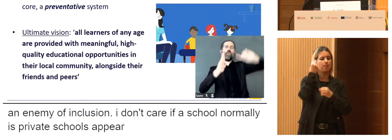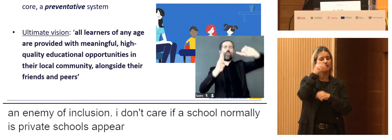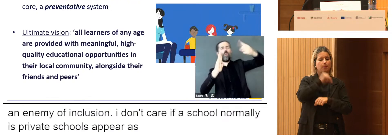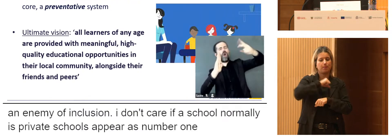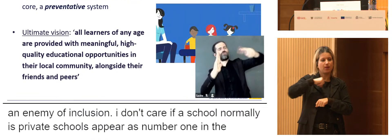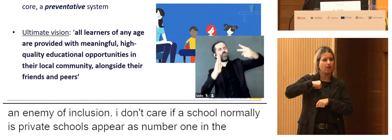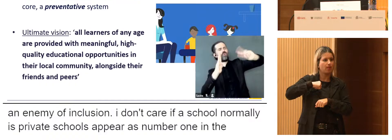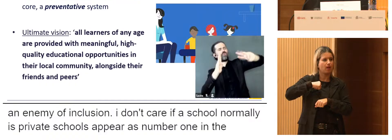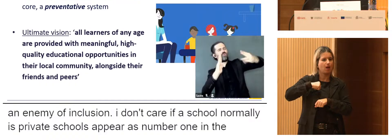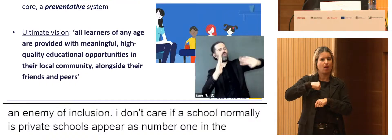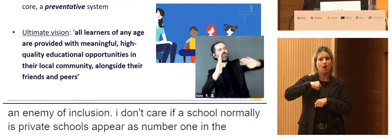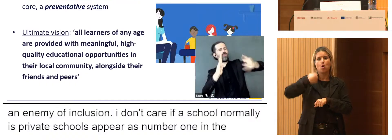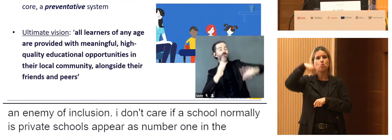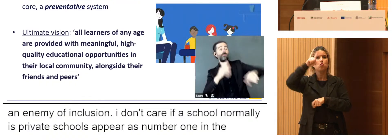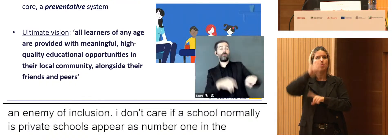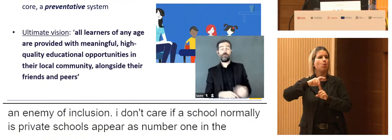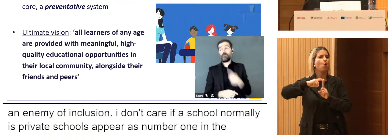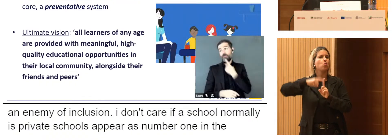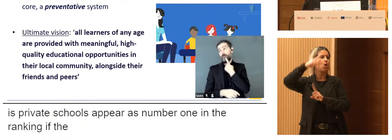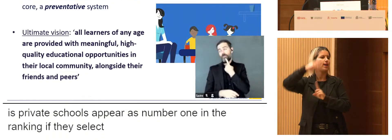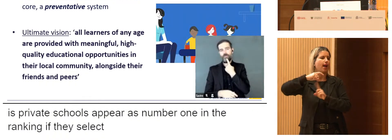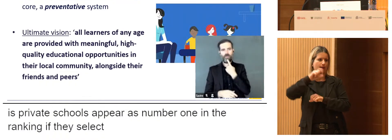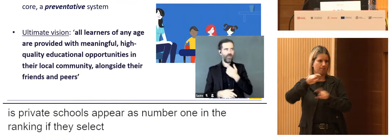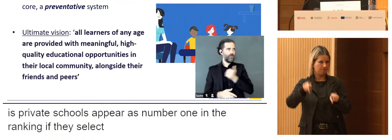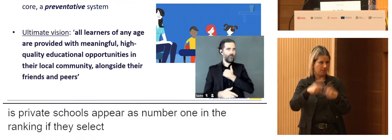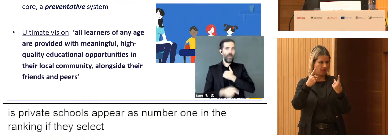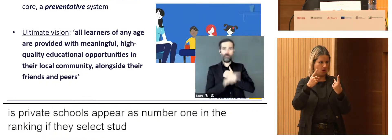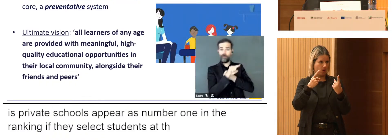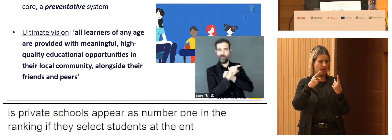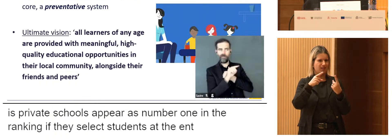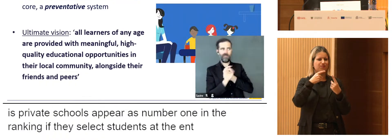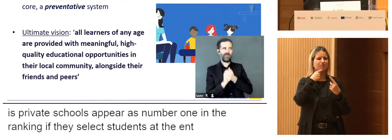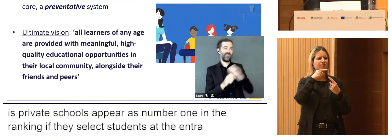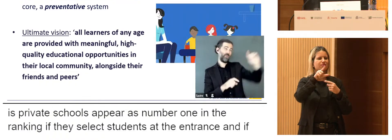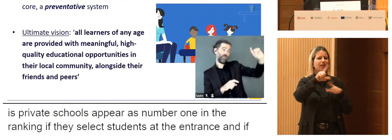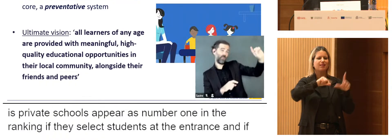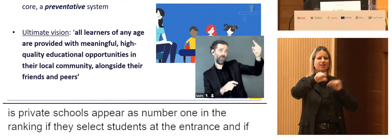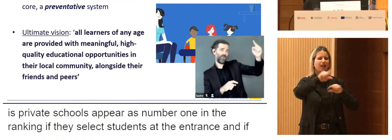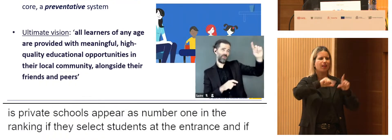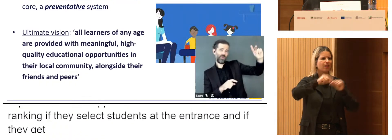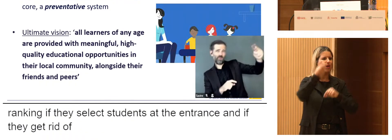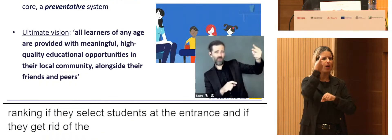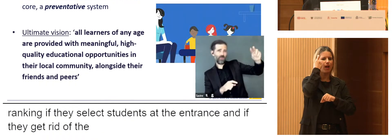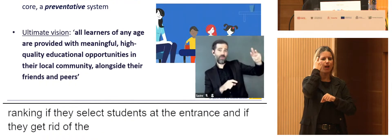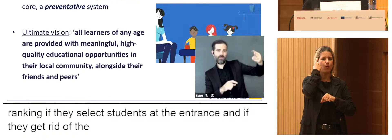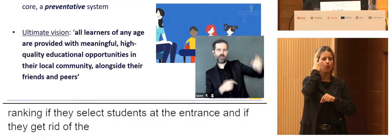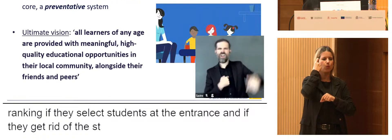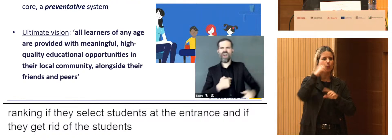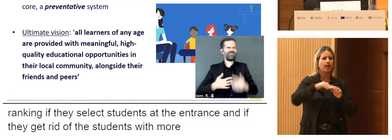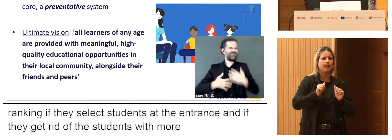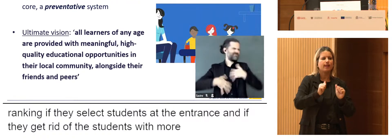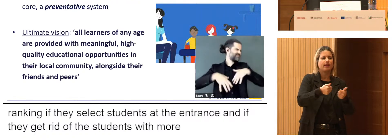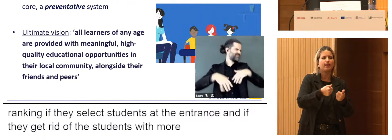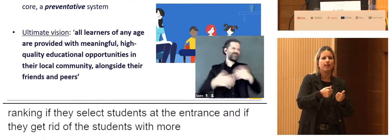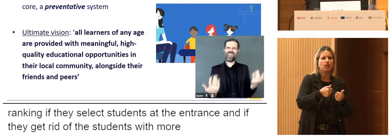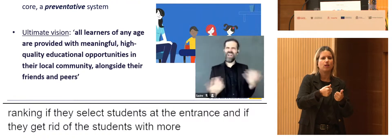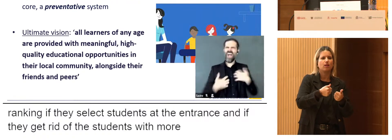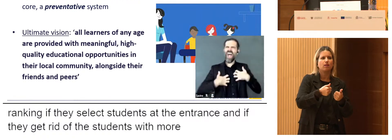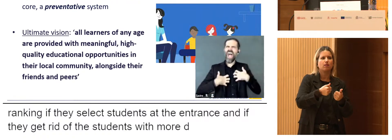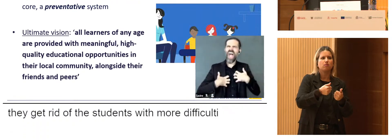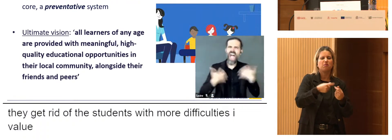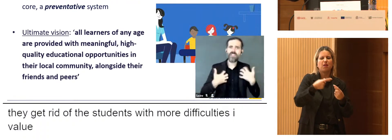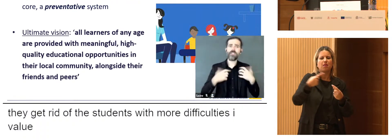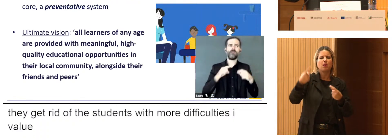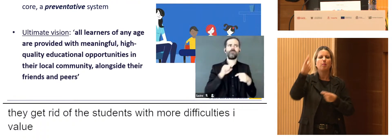ranking if they select students at the entrance and if they get rid of the students with more difficulties. I value much